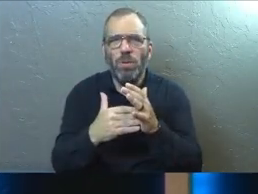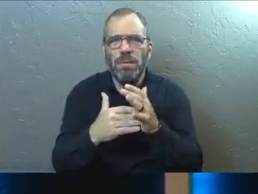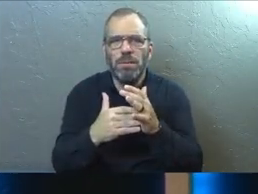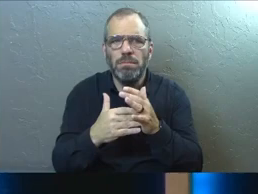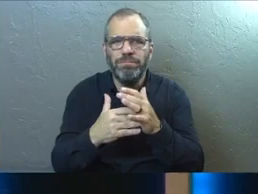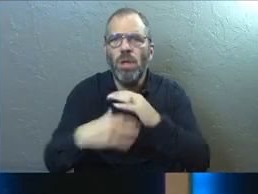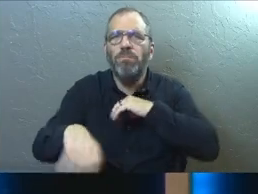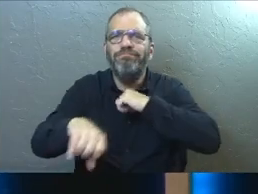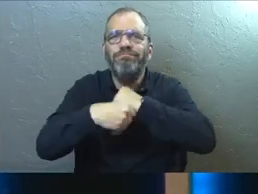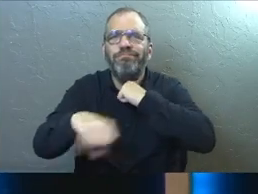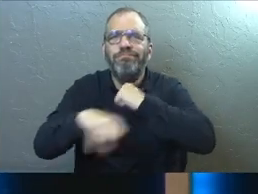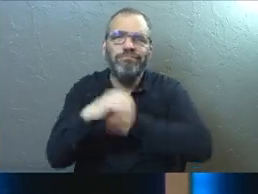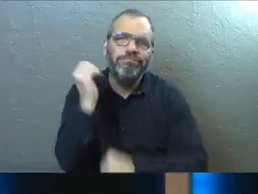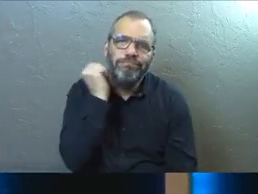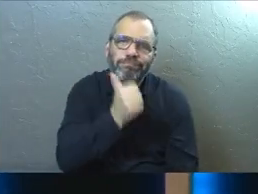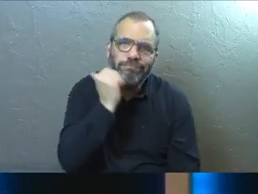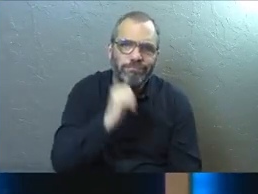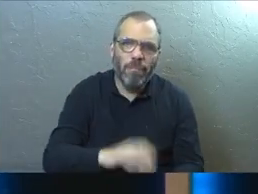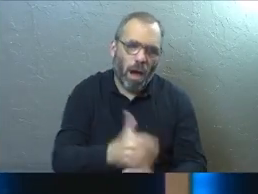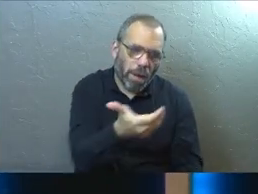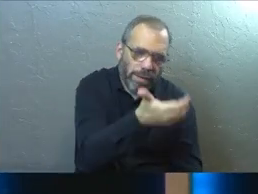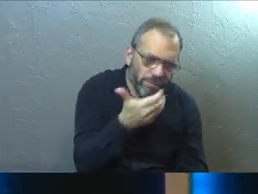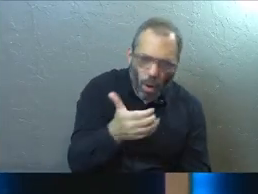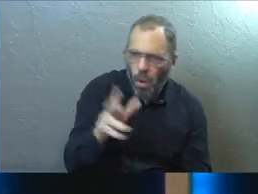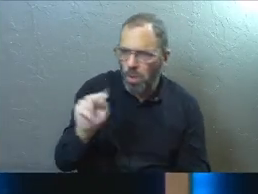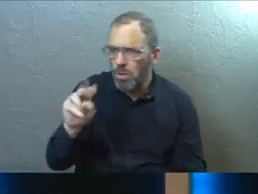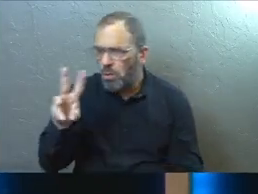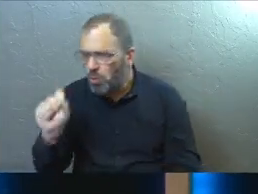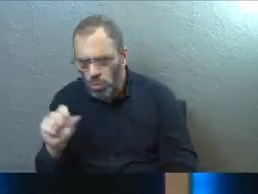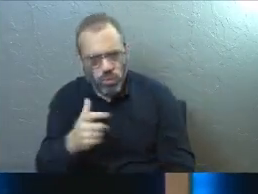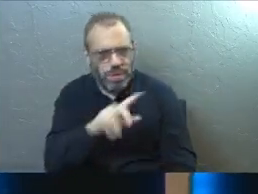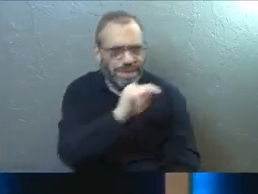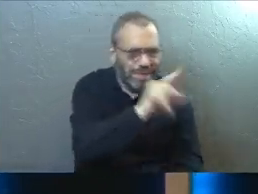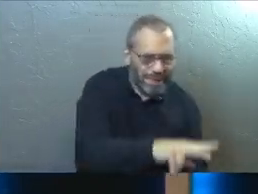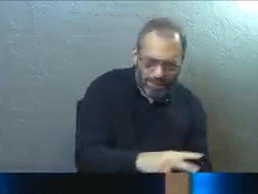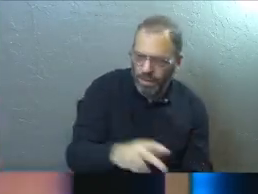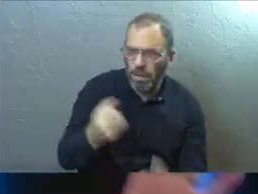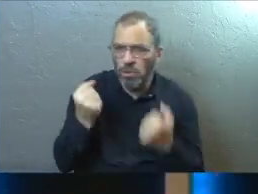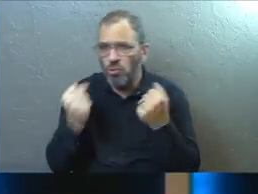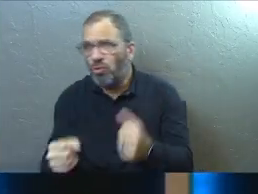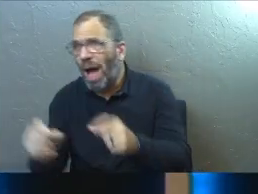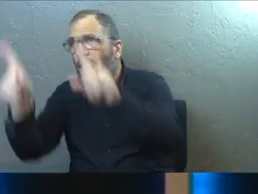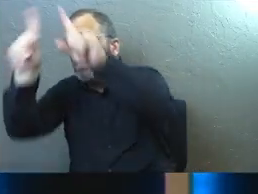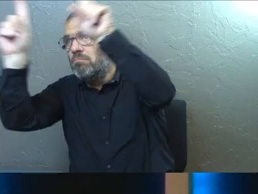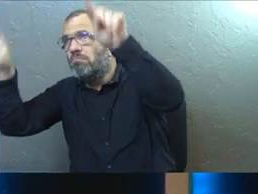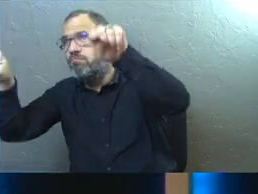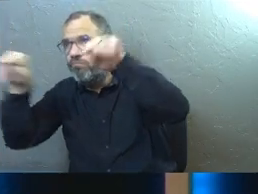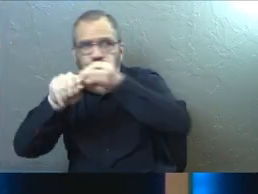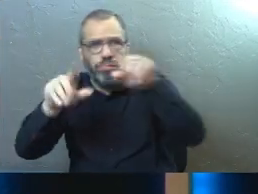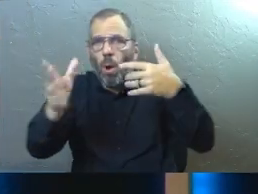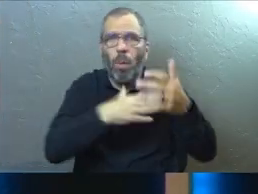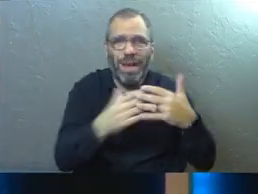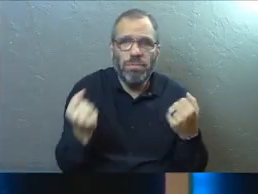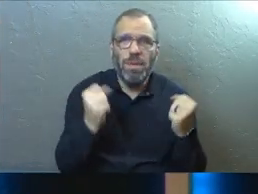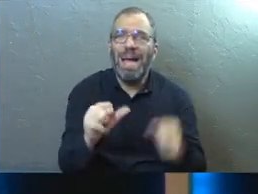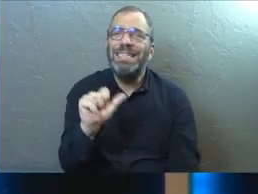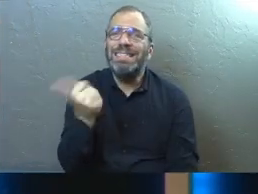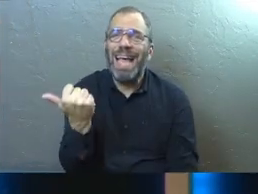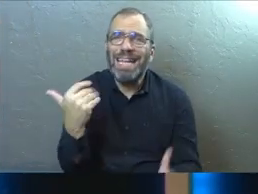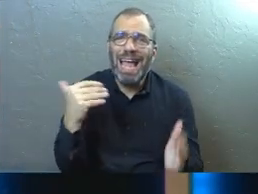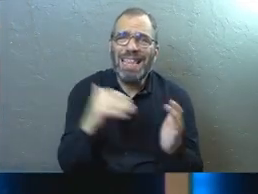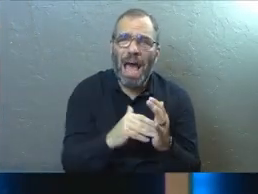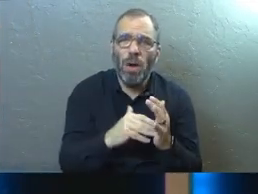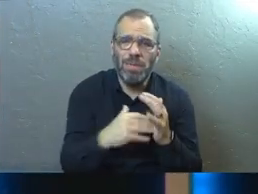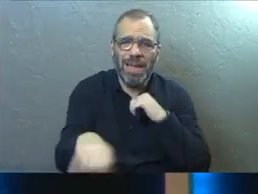per day on our phones, on the news, watching TV, driving around, ads on the side of the road or whatever, all